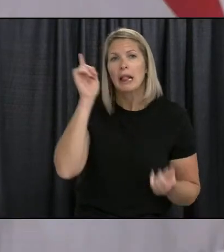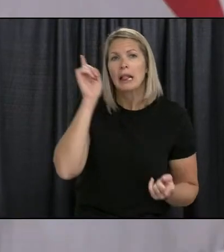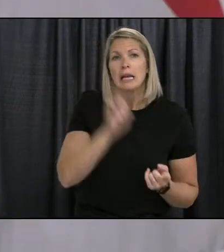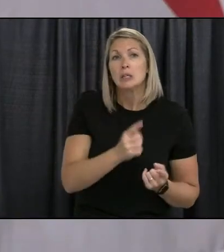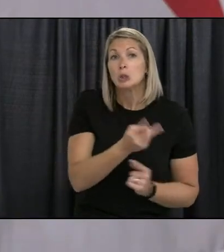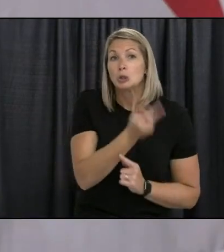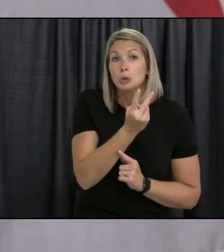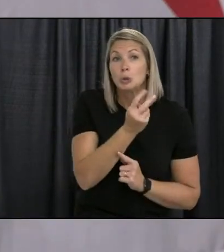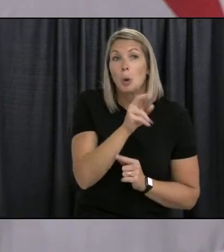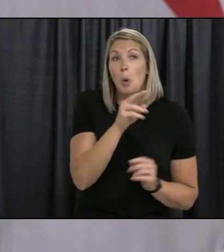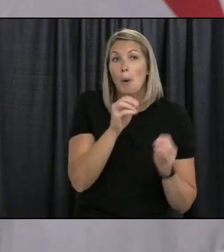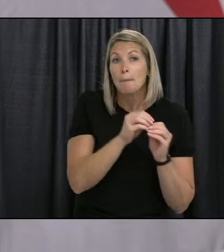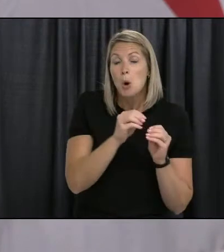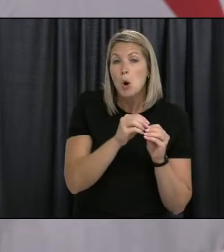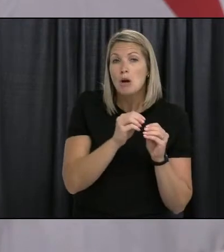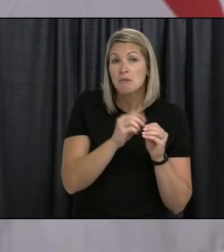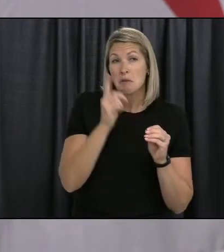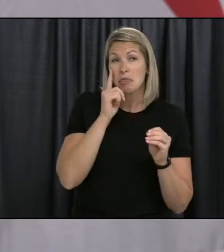So certainly,